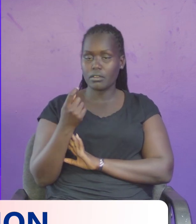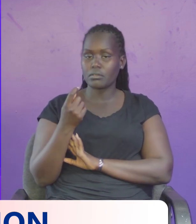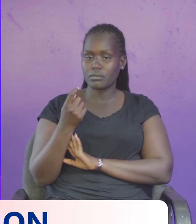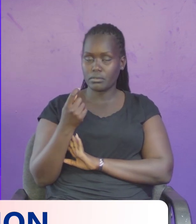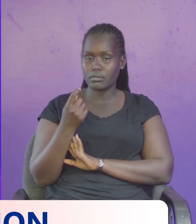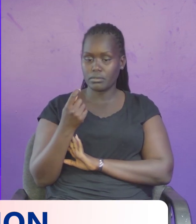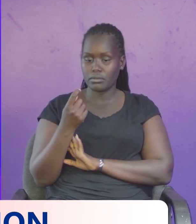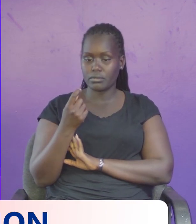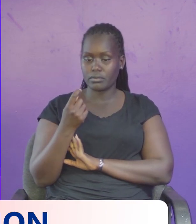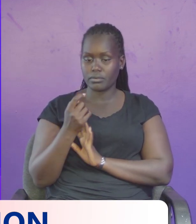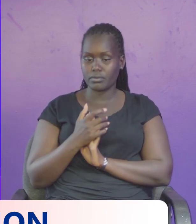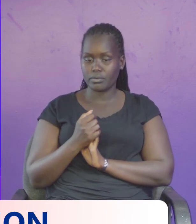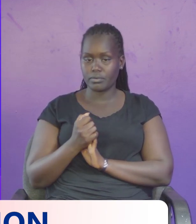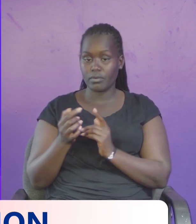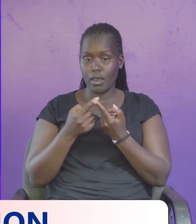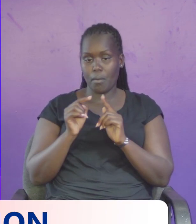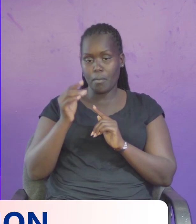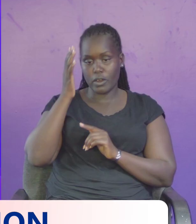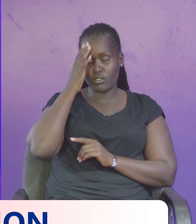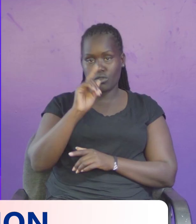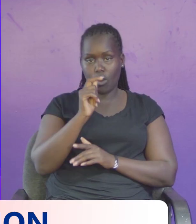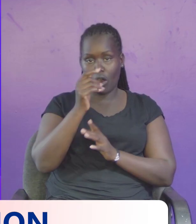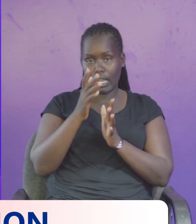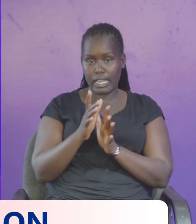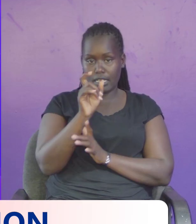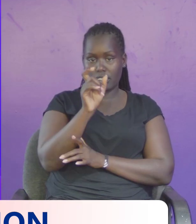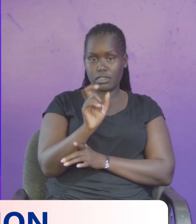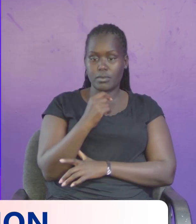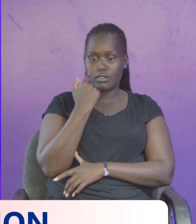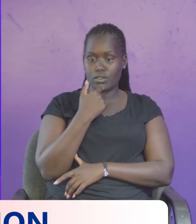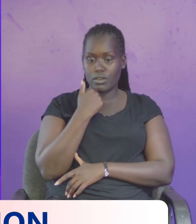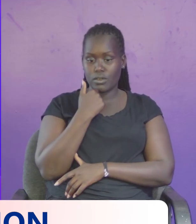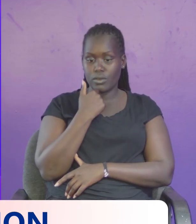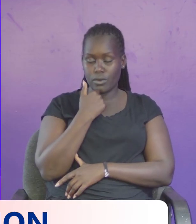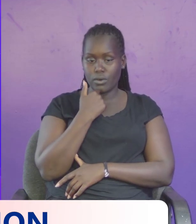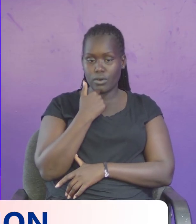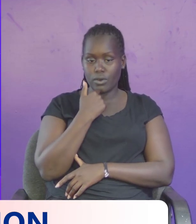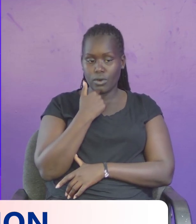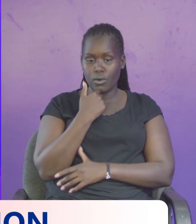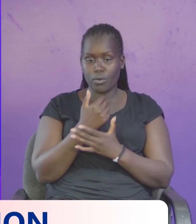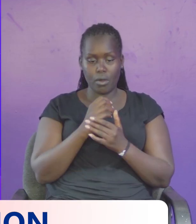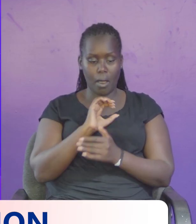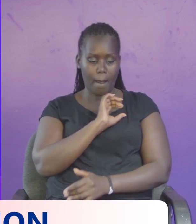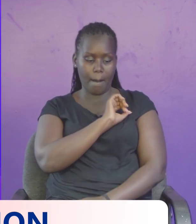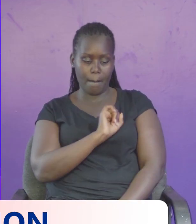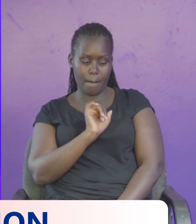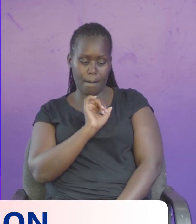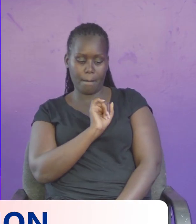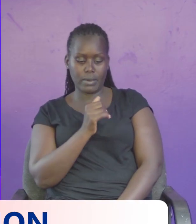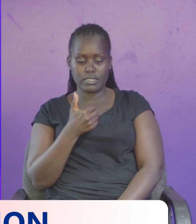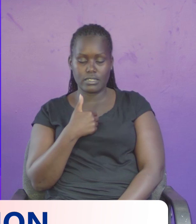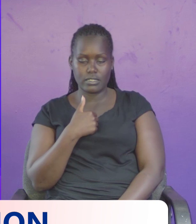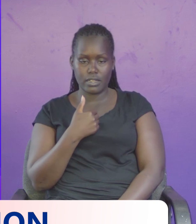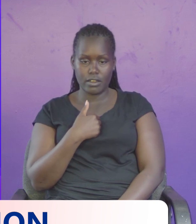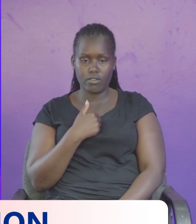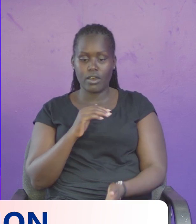ha. But unajua, Mkenya ni yule mtu mwenye... We are very resilient and we are go-getters. I was waiting for